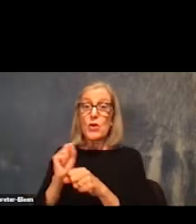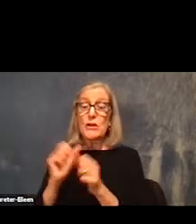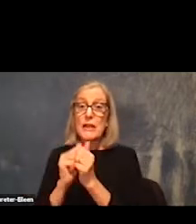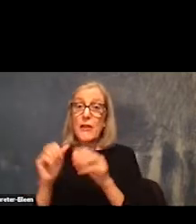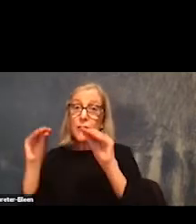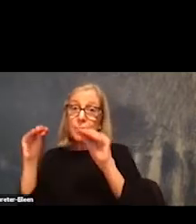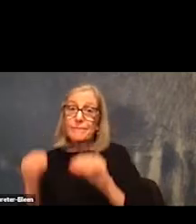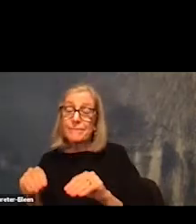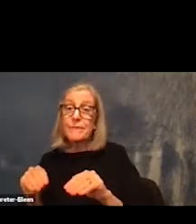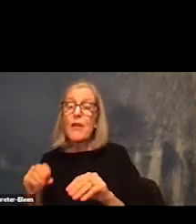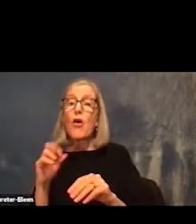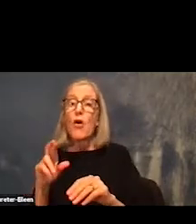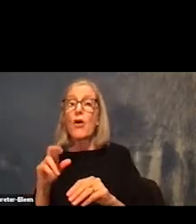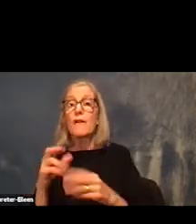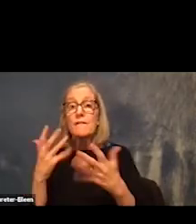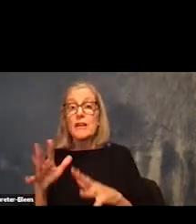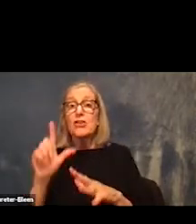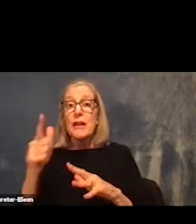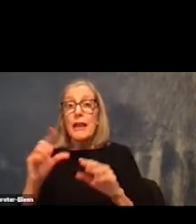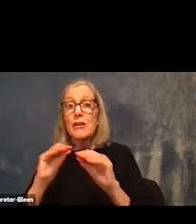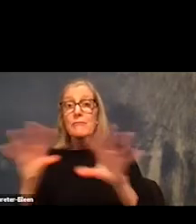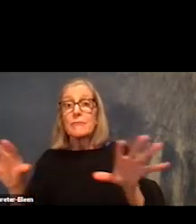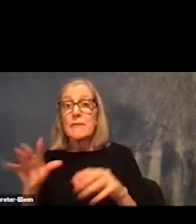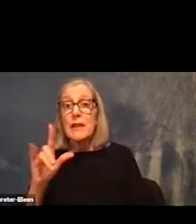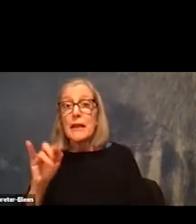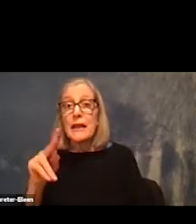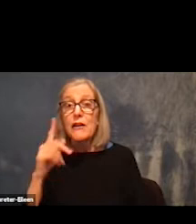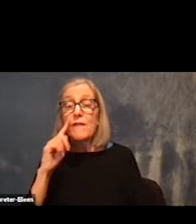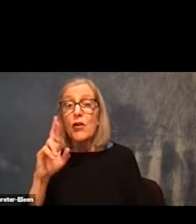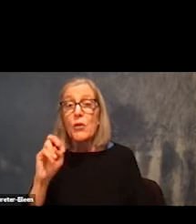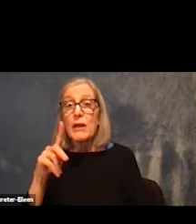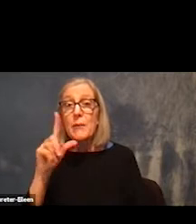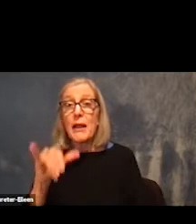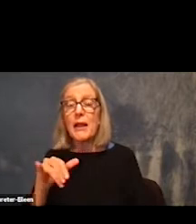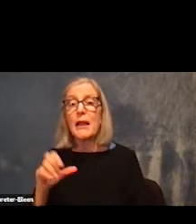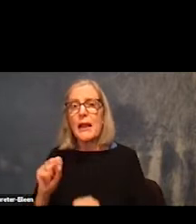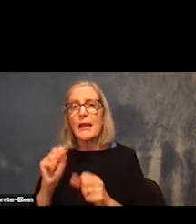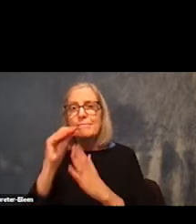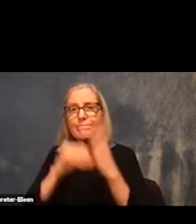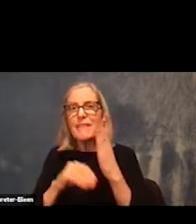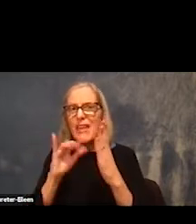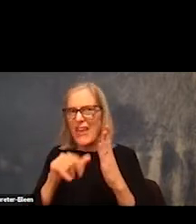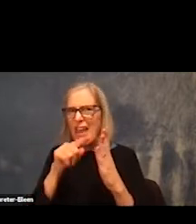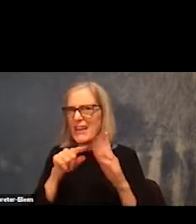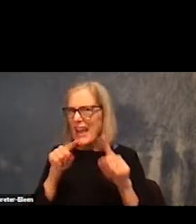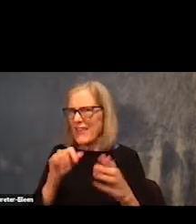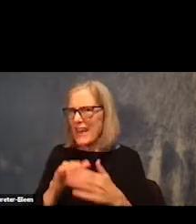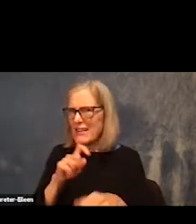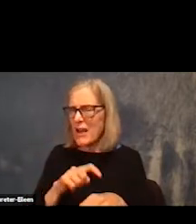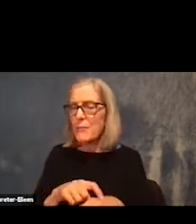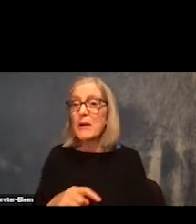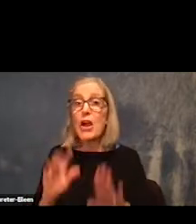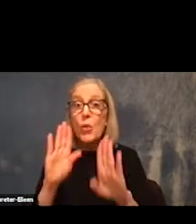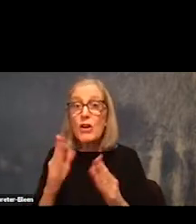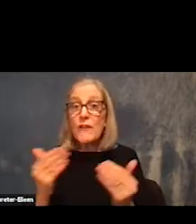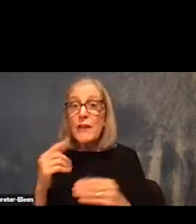or watch the replay together later and complete the strategic planning tool at that time. The great thing about the replay is you'll be able